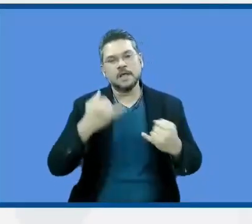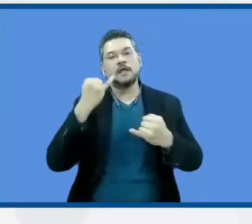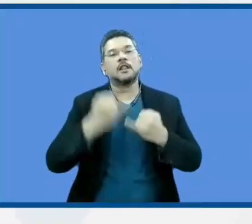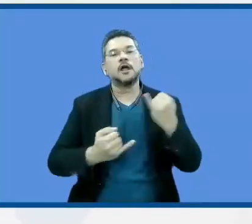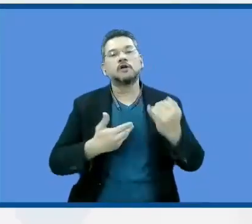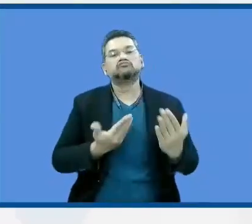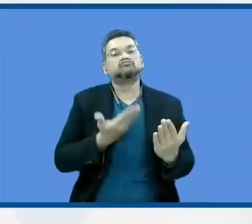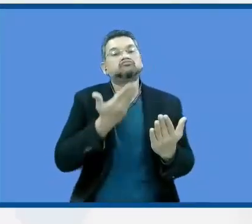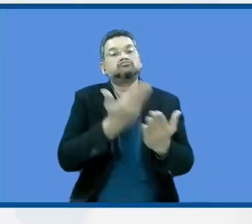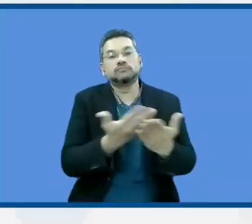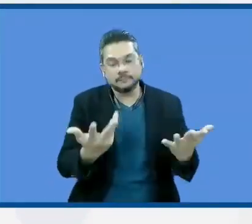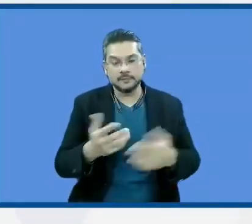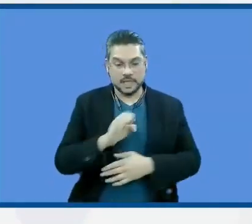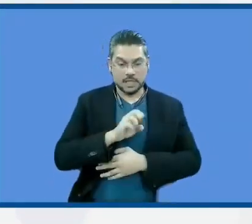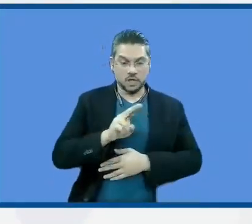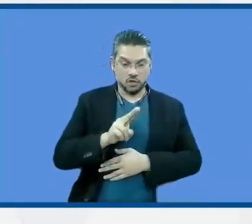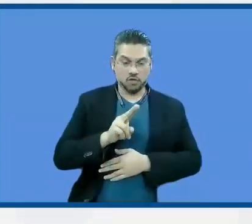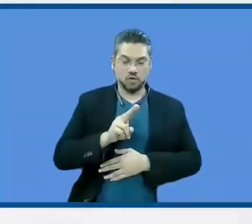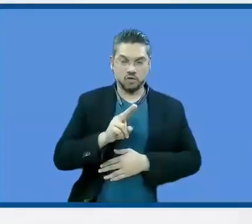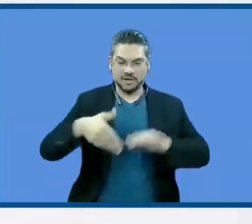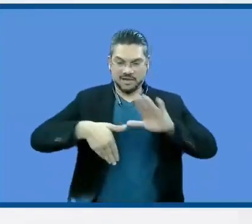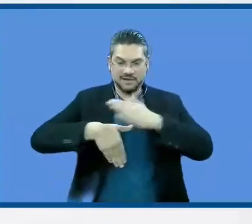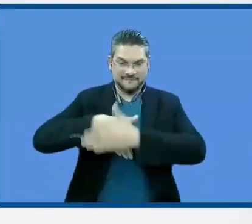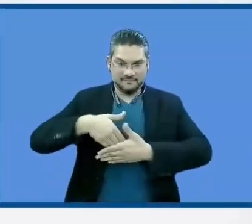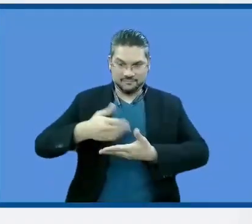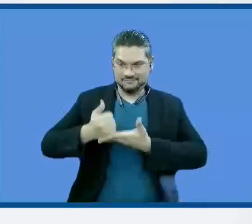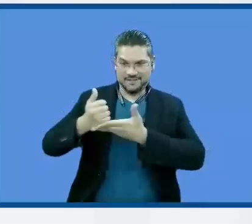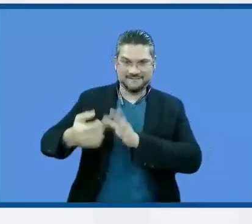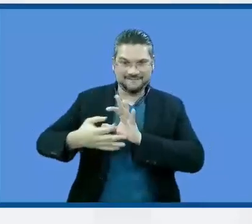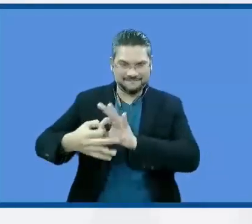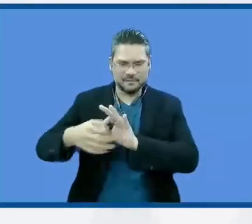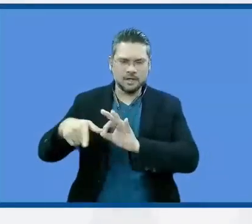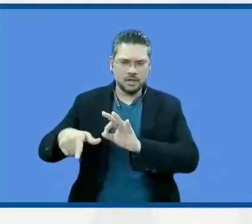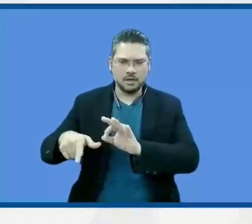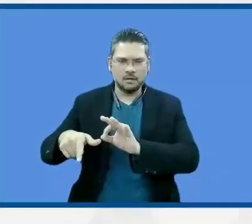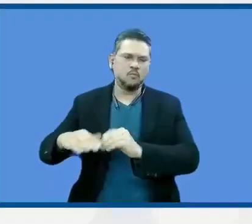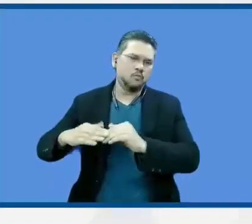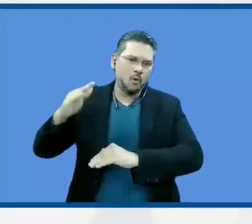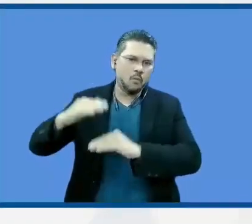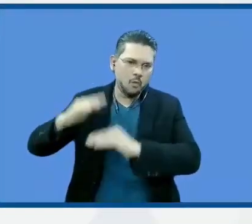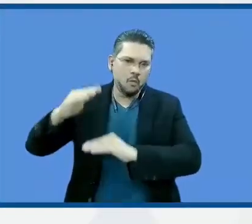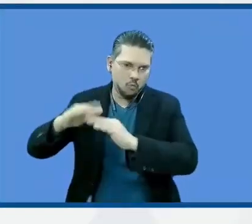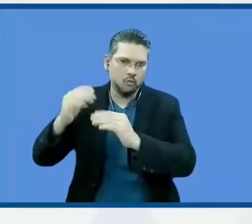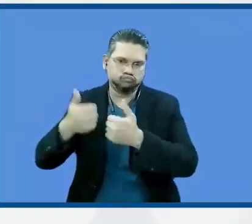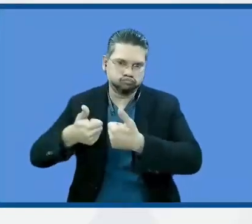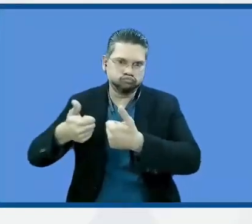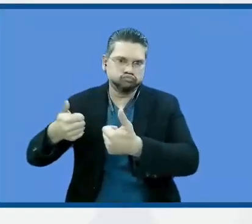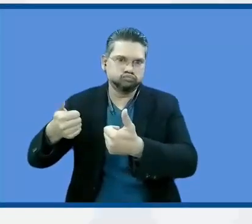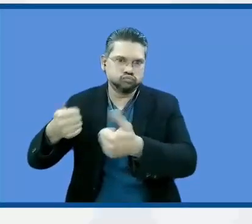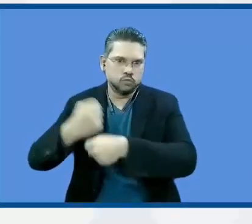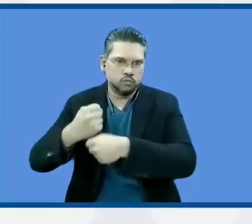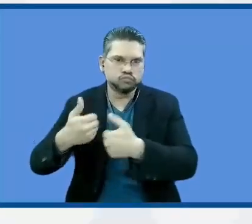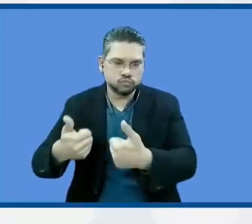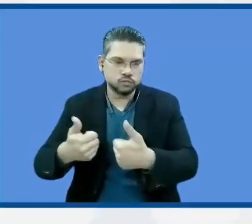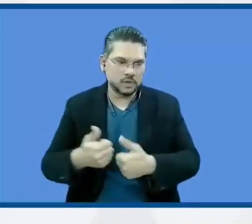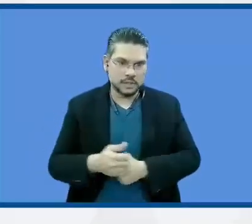EU engagement in Latin America and the Caribbean on disaster spectrum is becoming more and more complete. When a disaster strikes, the EU is present